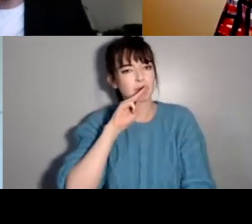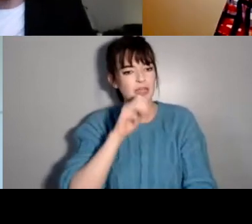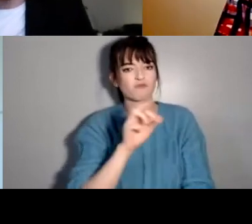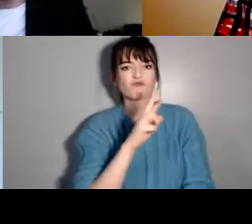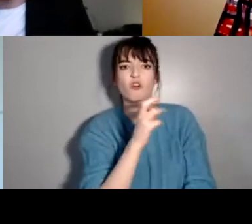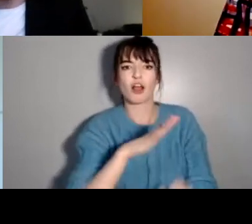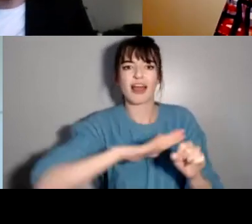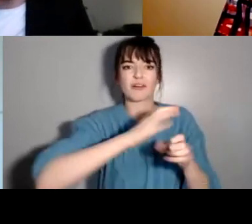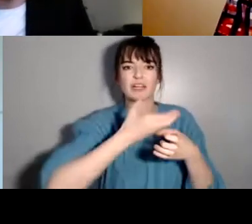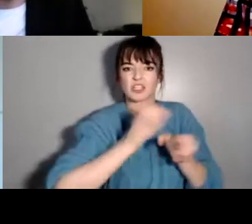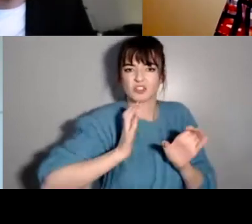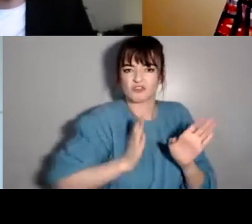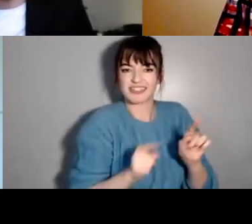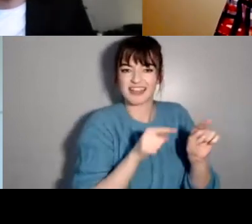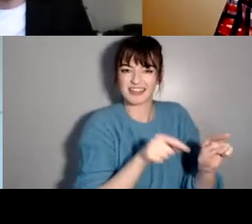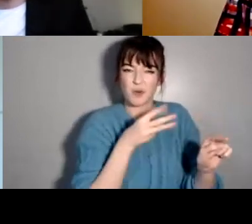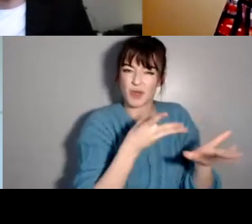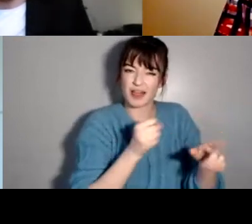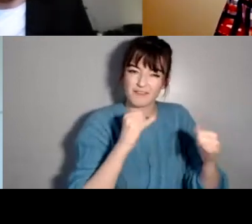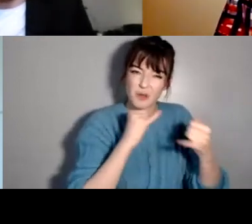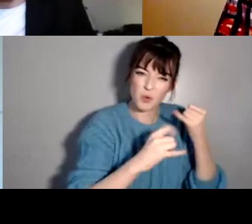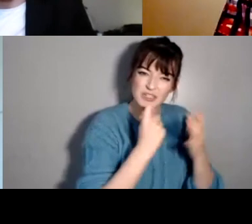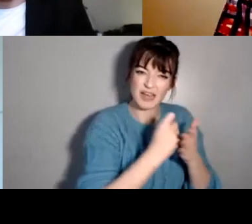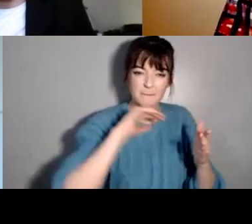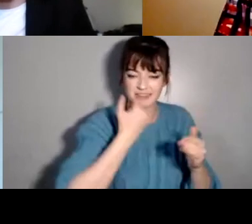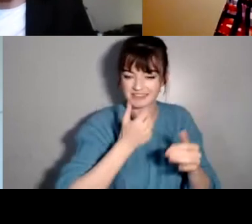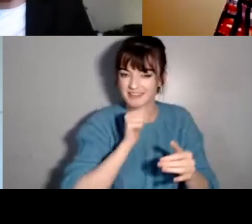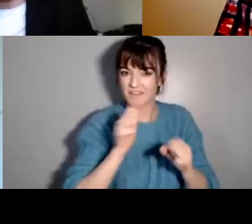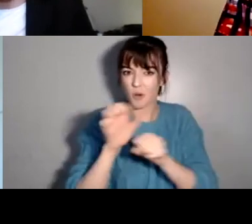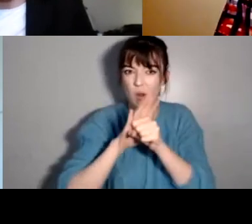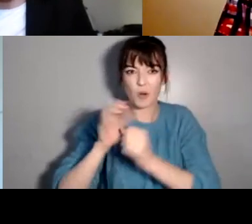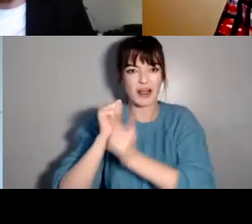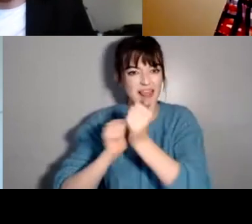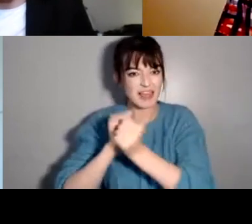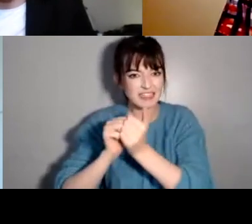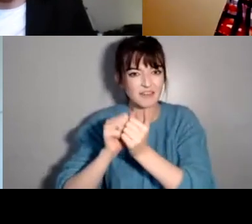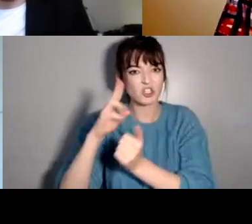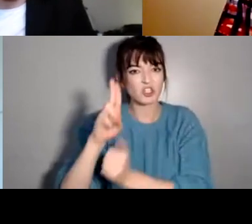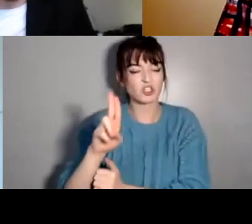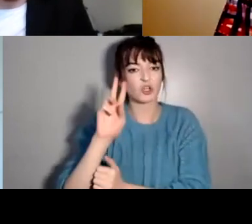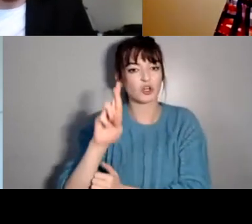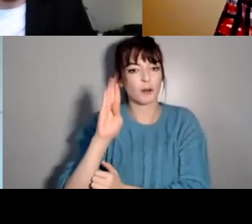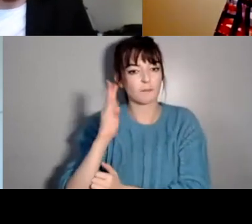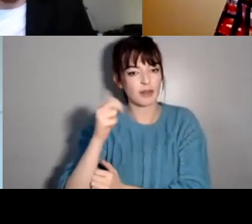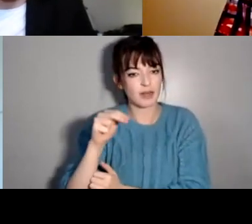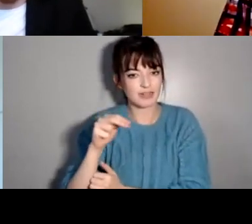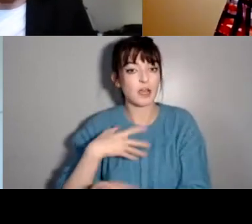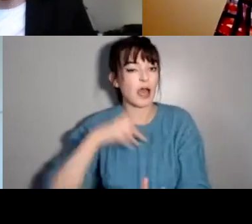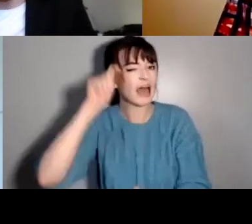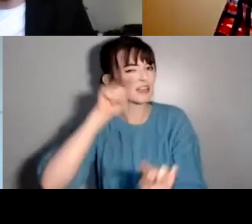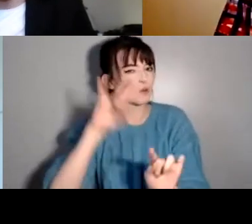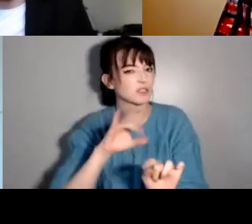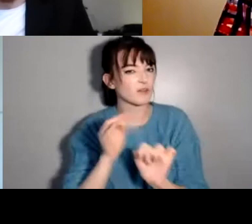proximity to large towns and urbanization? Yes, I think that question was for Suzanne or Caroline. It seems to pertain to